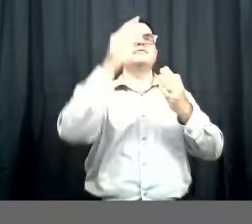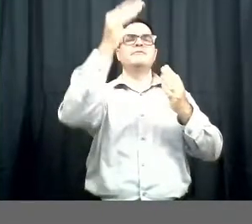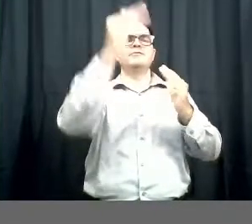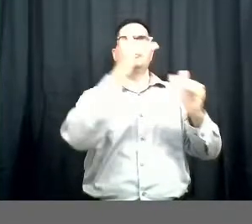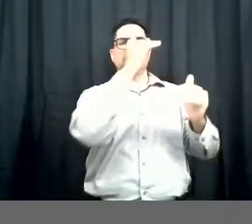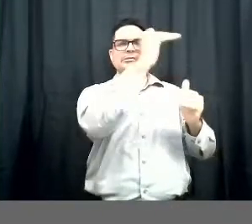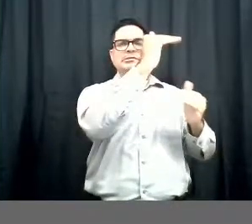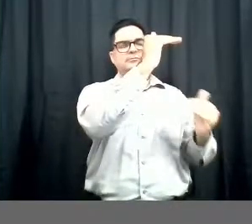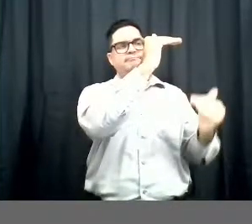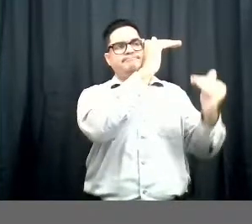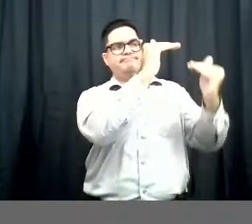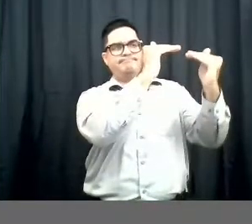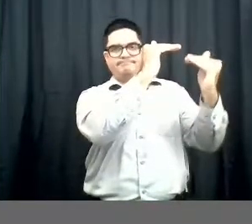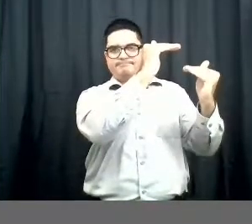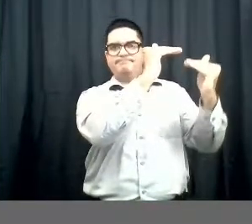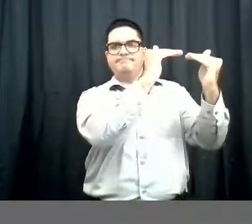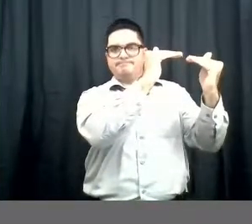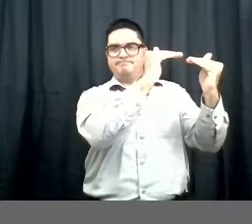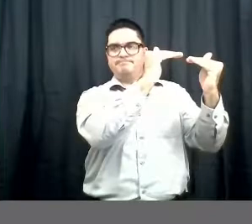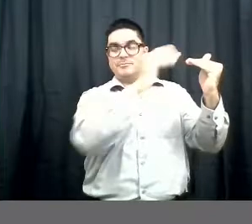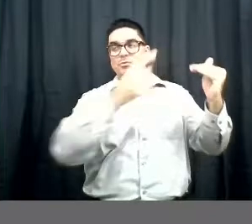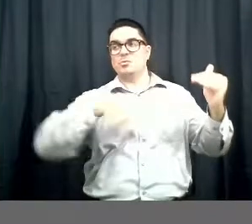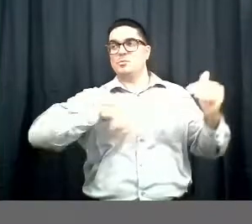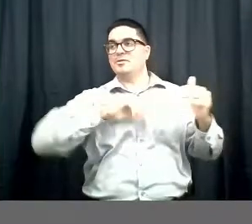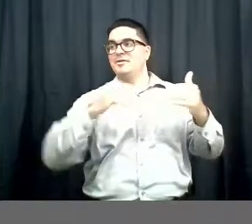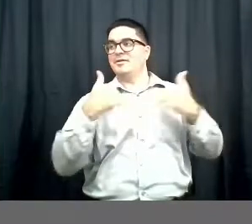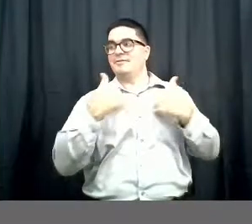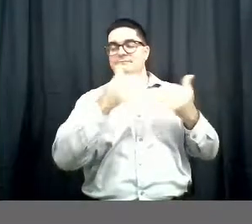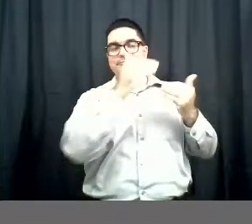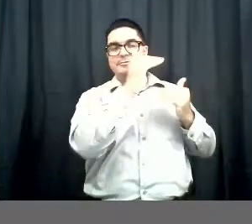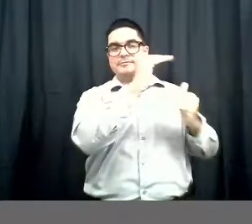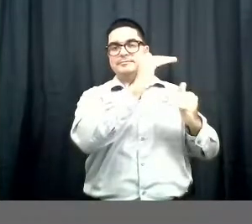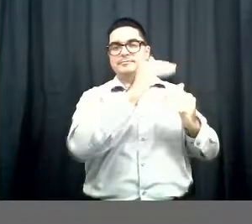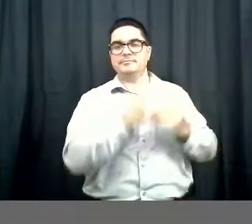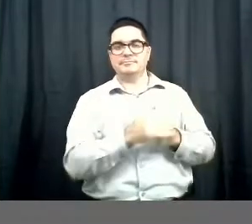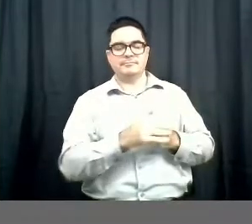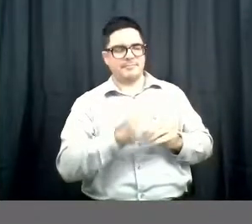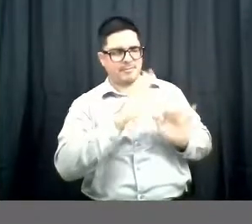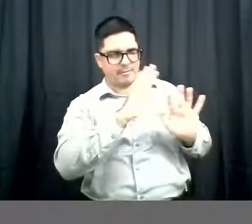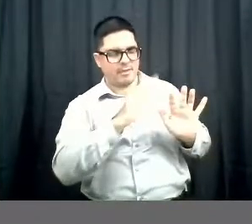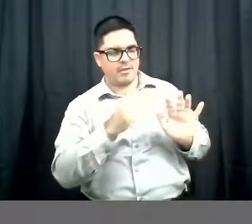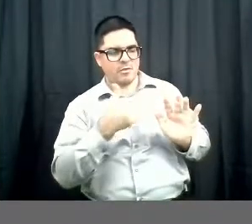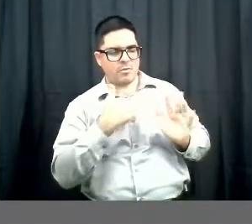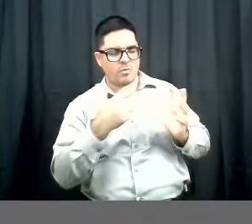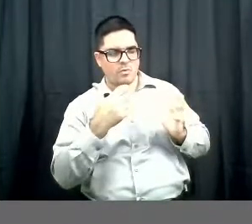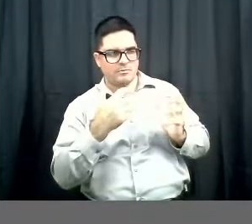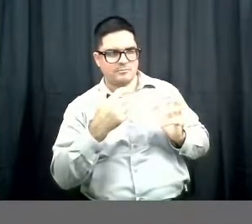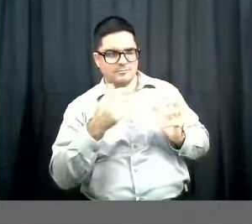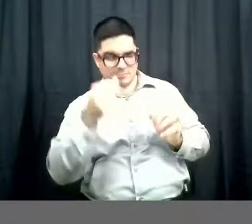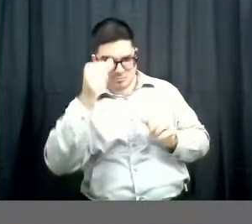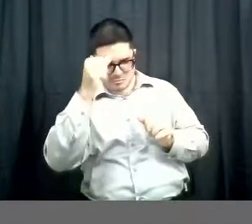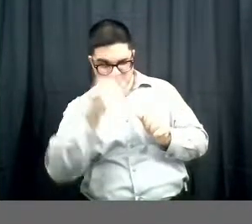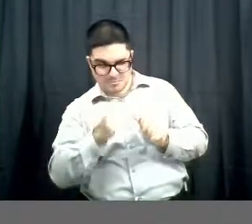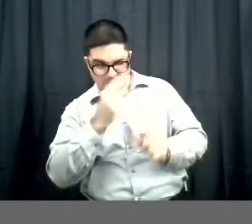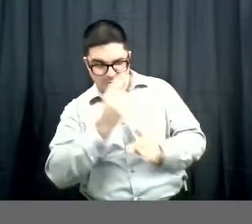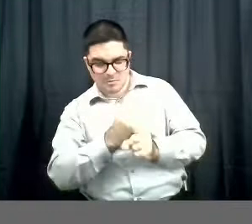spending limitation. Yes. And just making sure that I remember correctly, the level of cuts